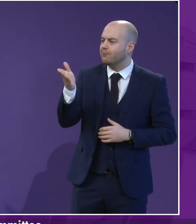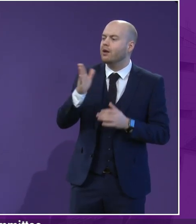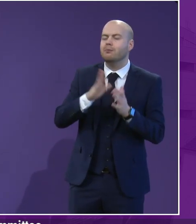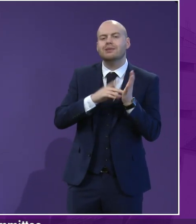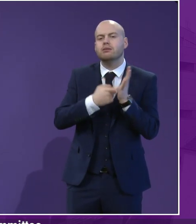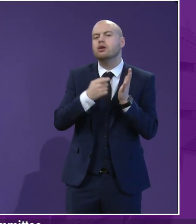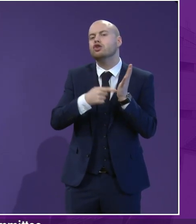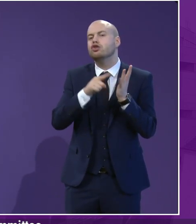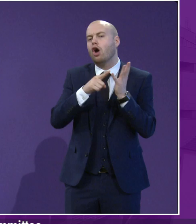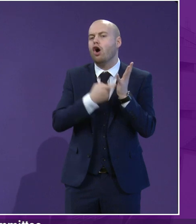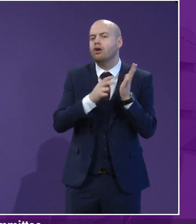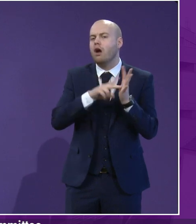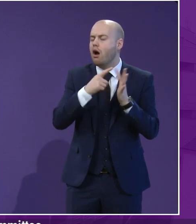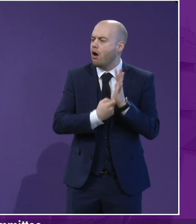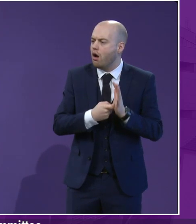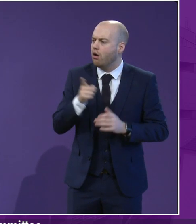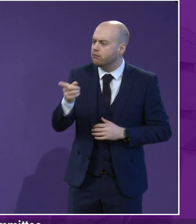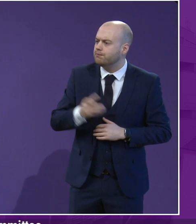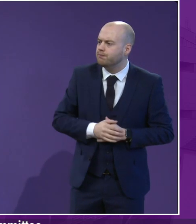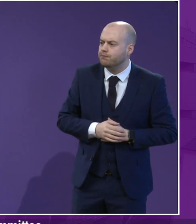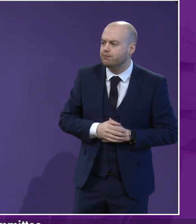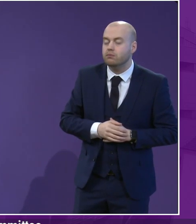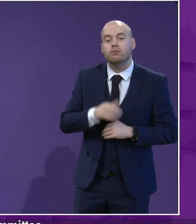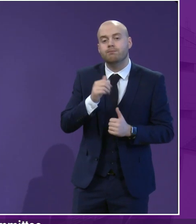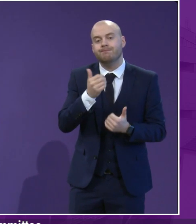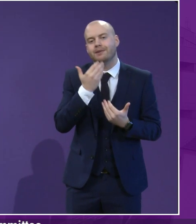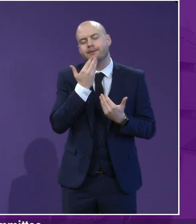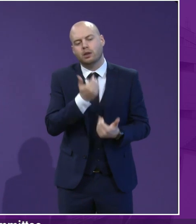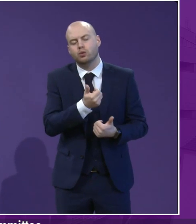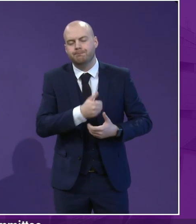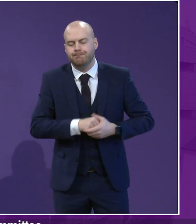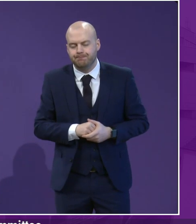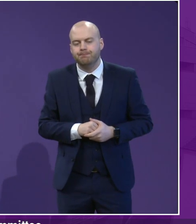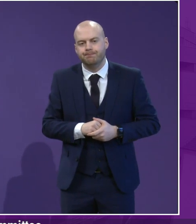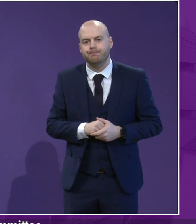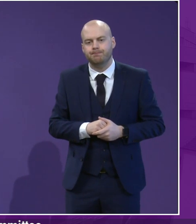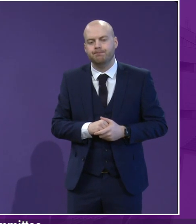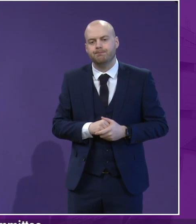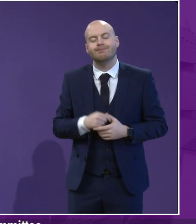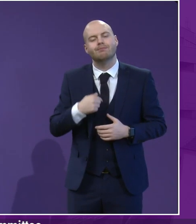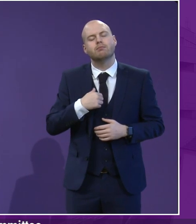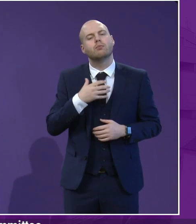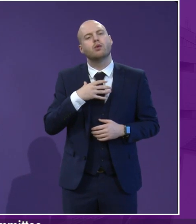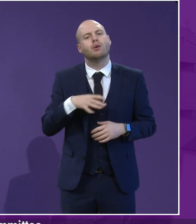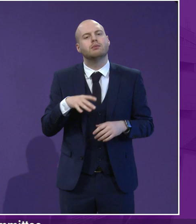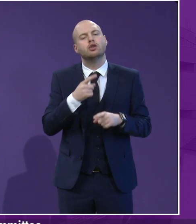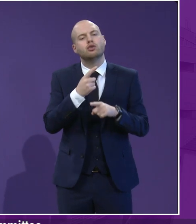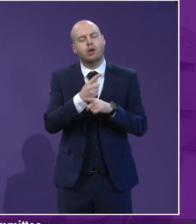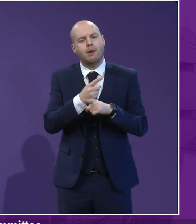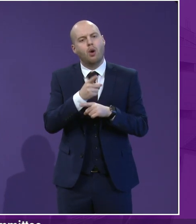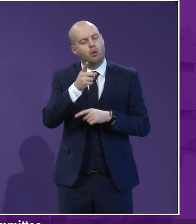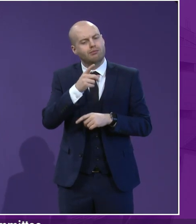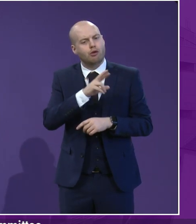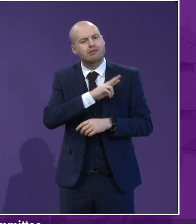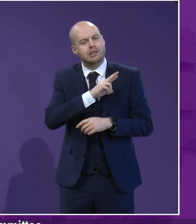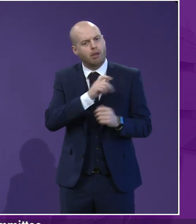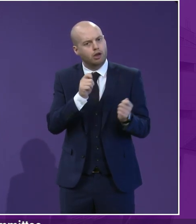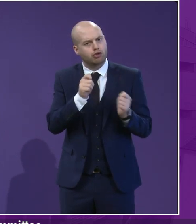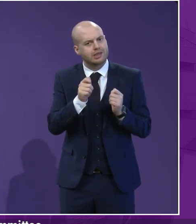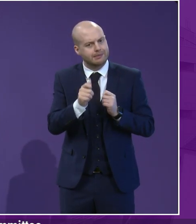deadline and the rest who might get a week or at best a fortnight, greater flexibility for a greater range of